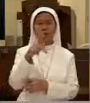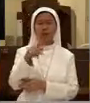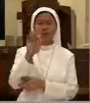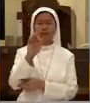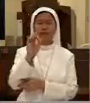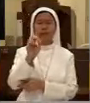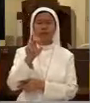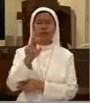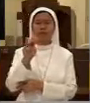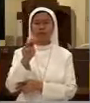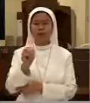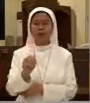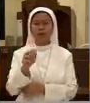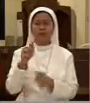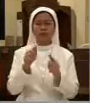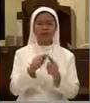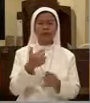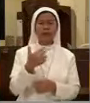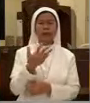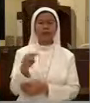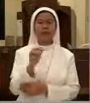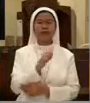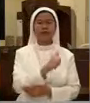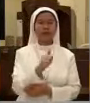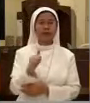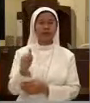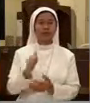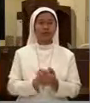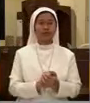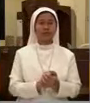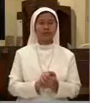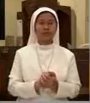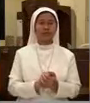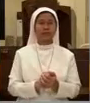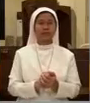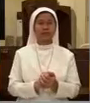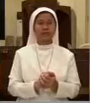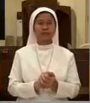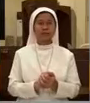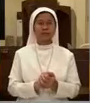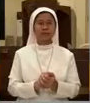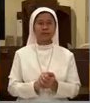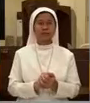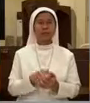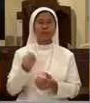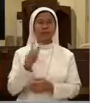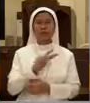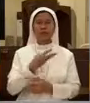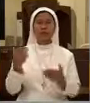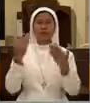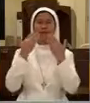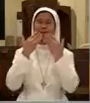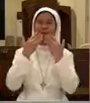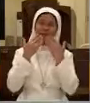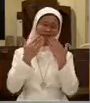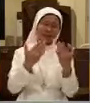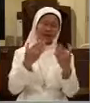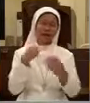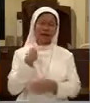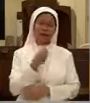among themselves, parents, We thank our